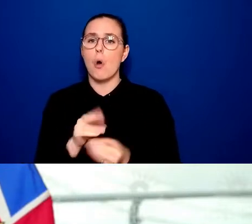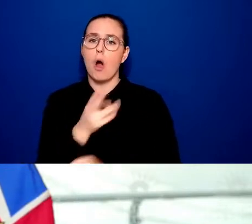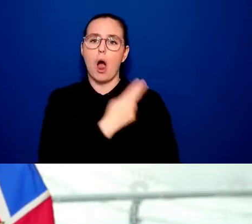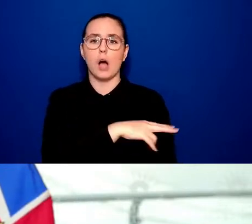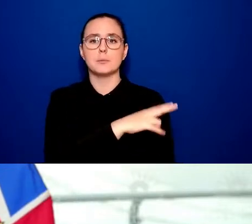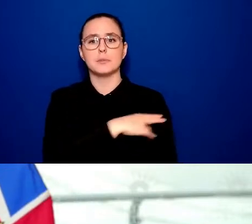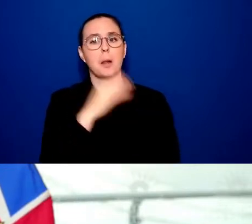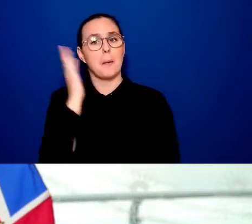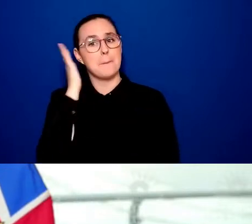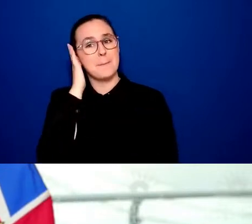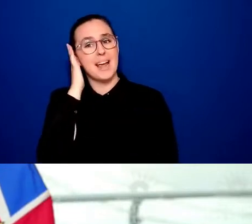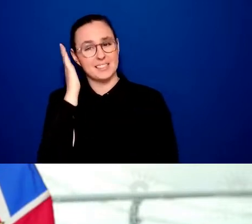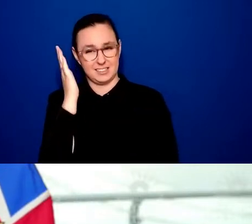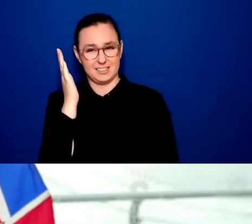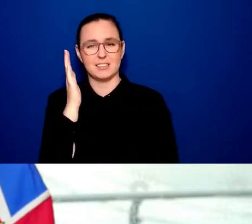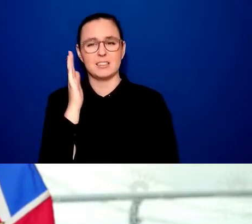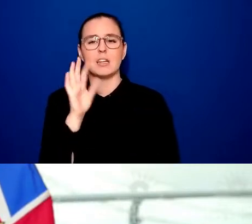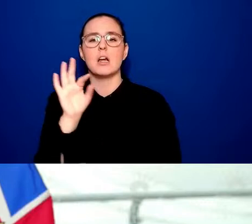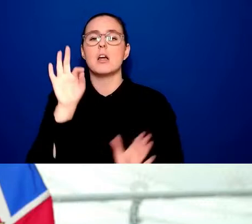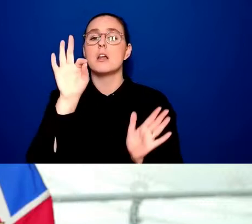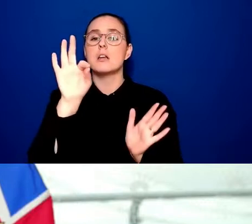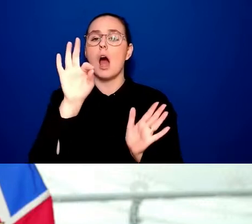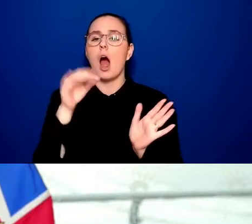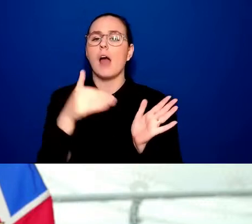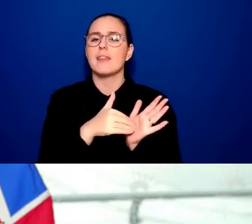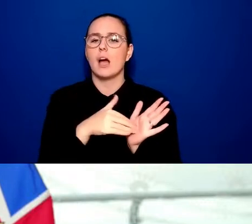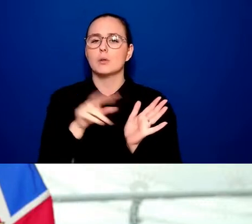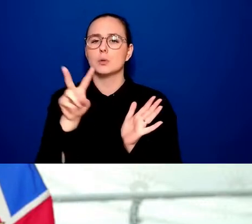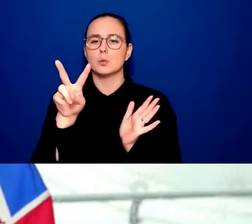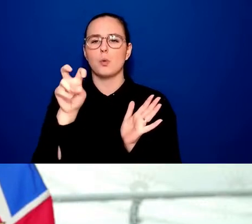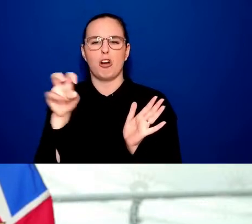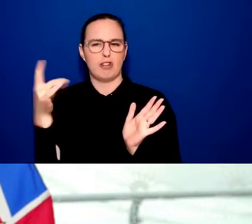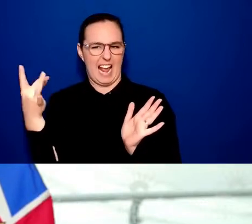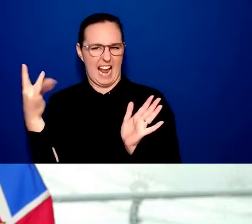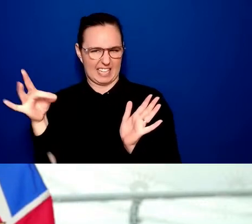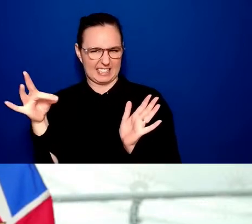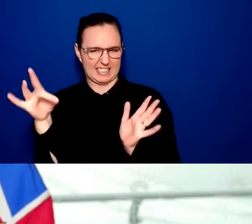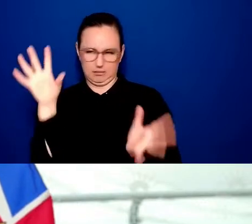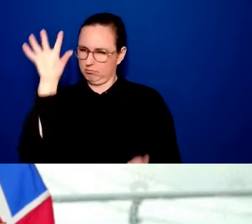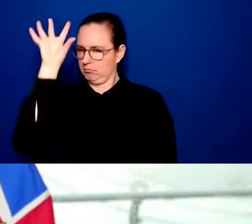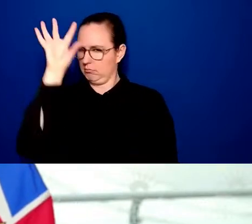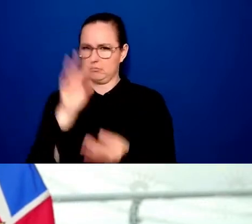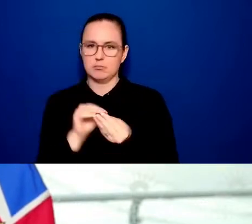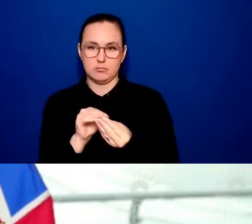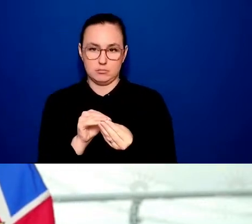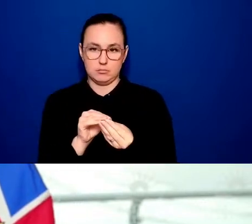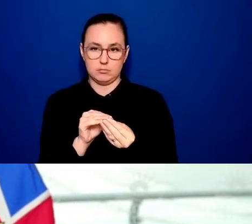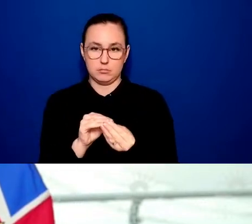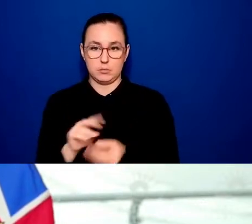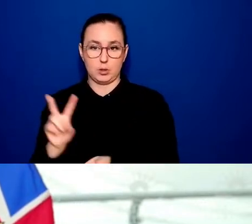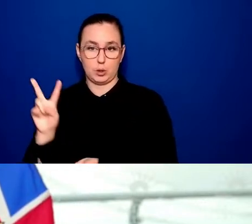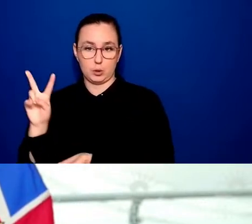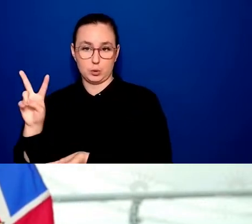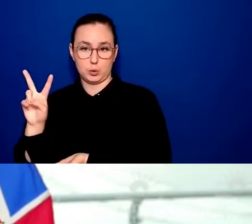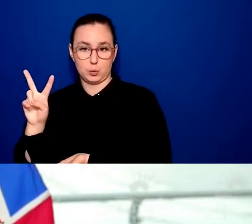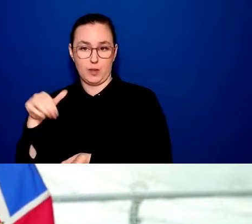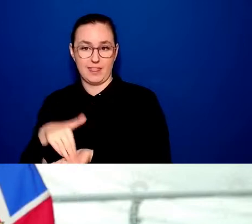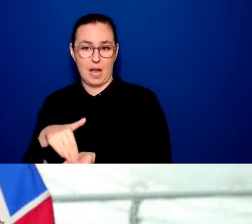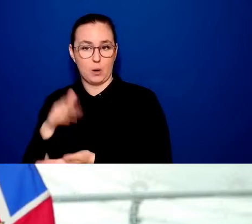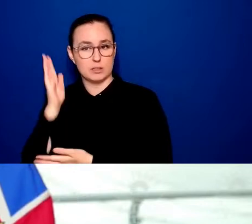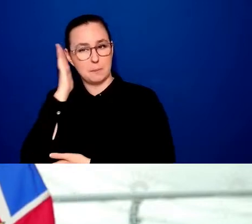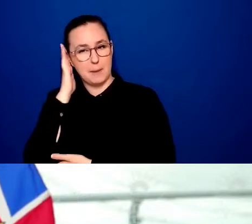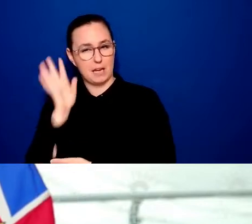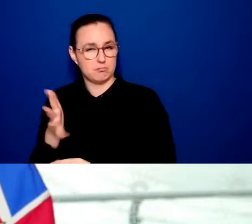occupancy, 9,218 base beds in BC, and a further 2,040 surge beds, leaving an